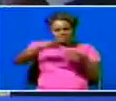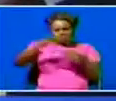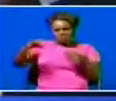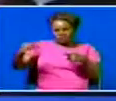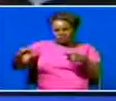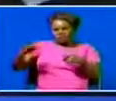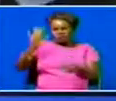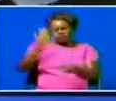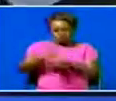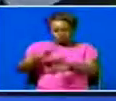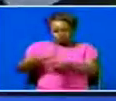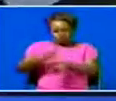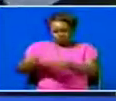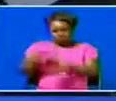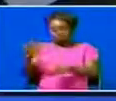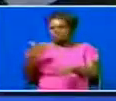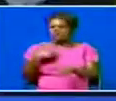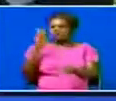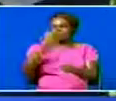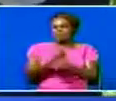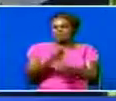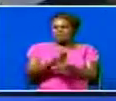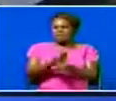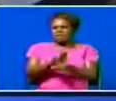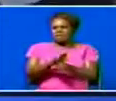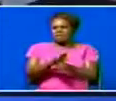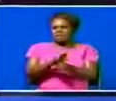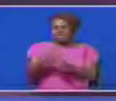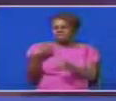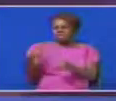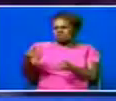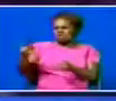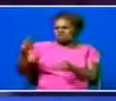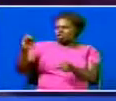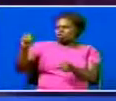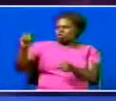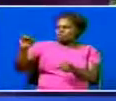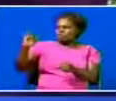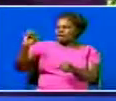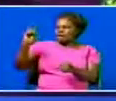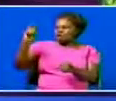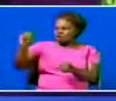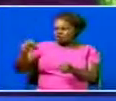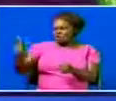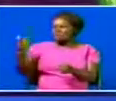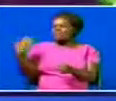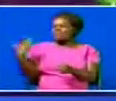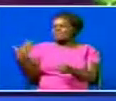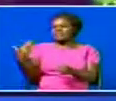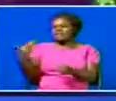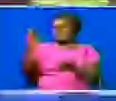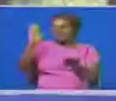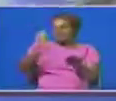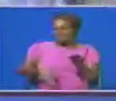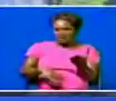a lot of desirable traits, many of them rich in proteins, vitamins, iron, and other nutrients than